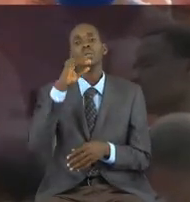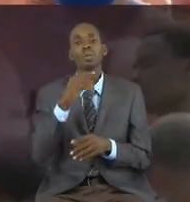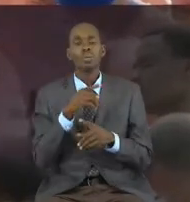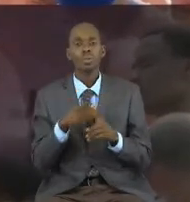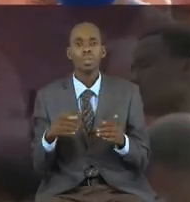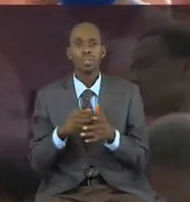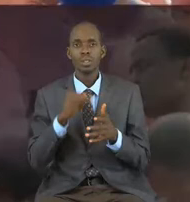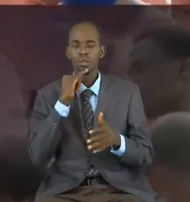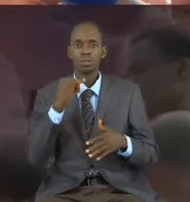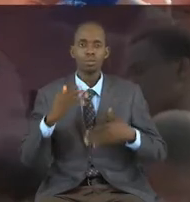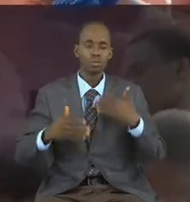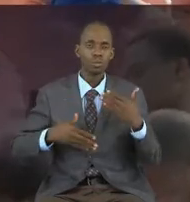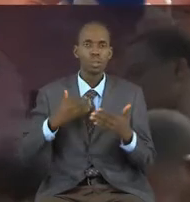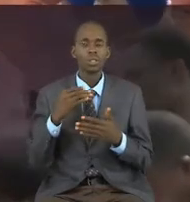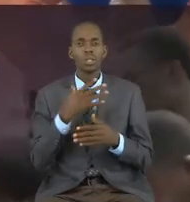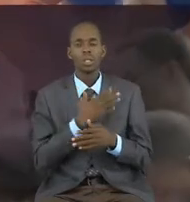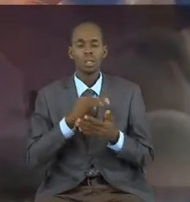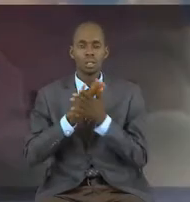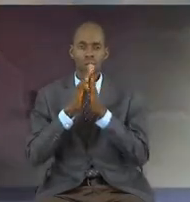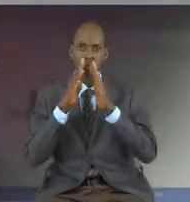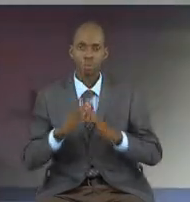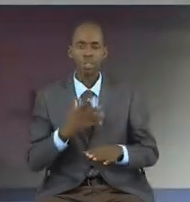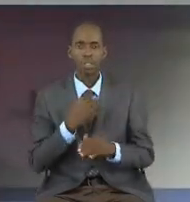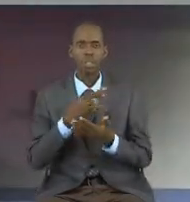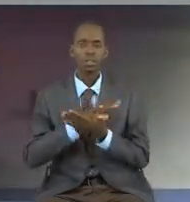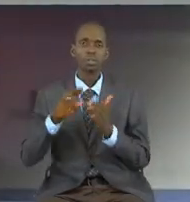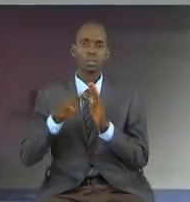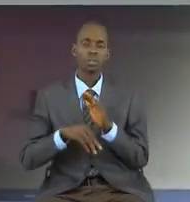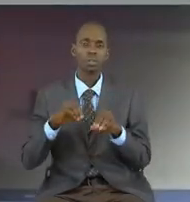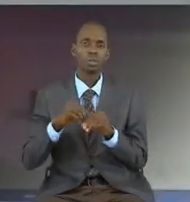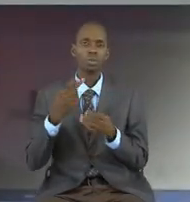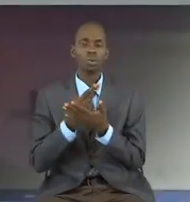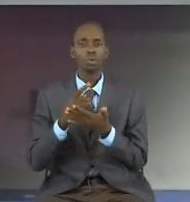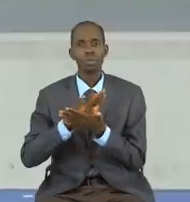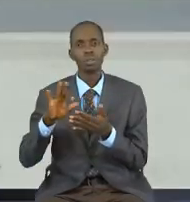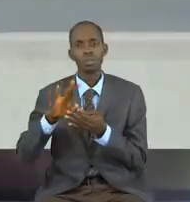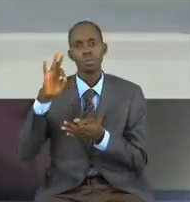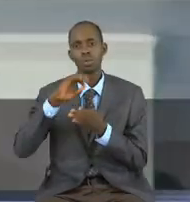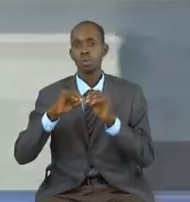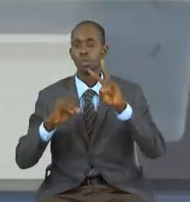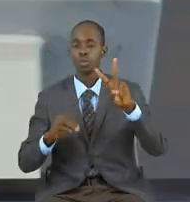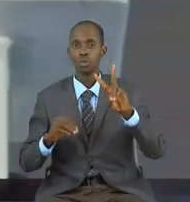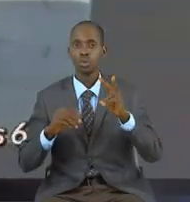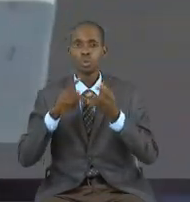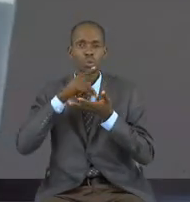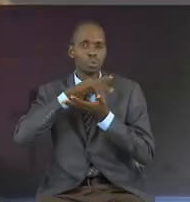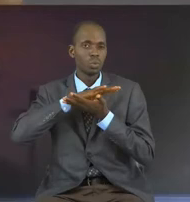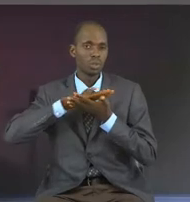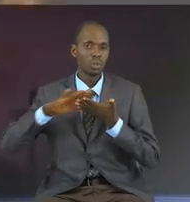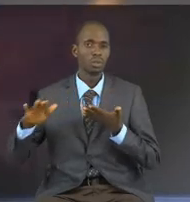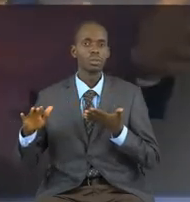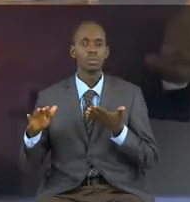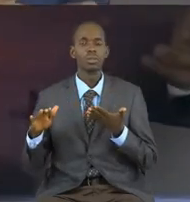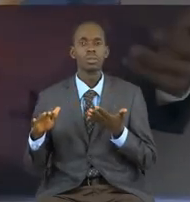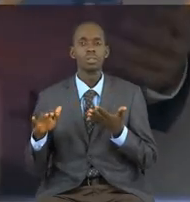and righteousness in the Holy Ghost. Number two, purity. That by pureness, it